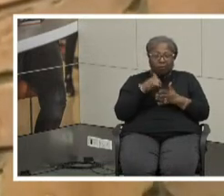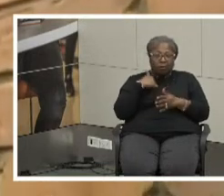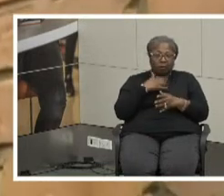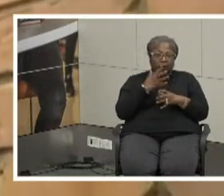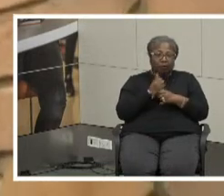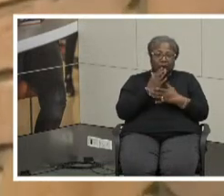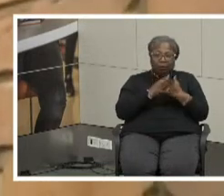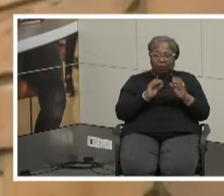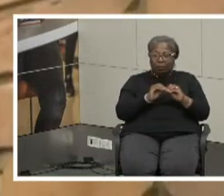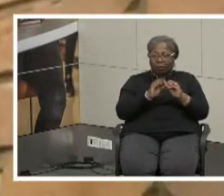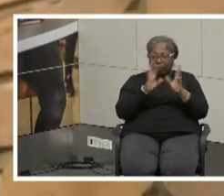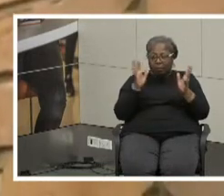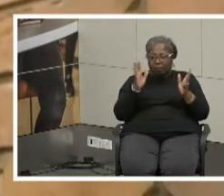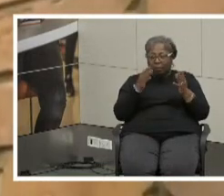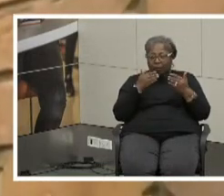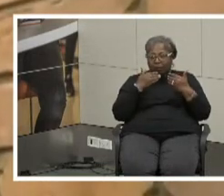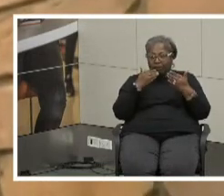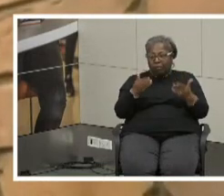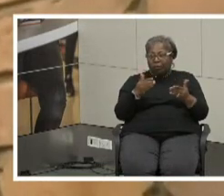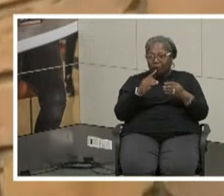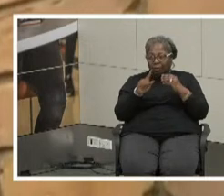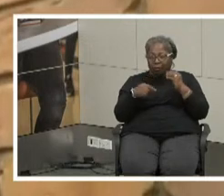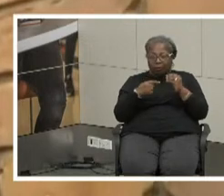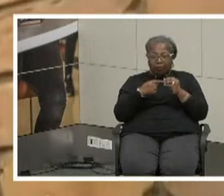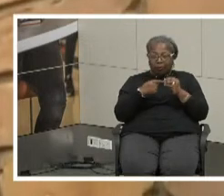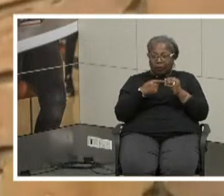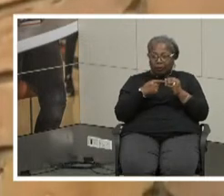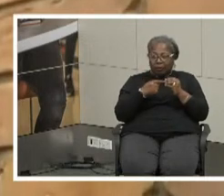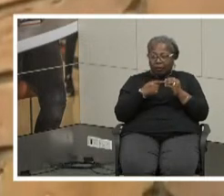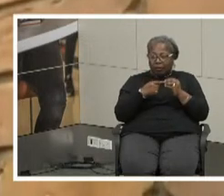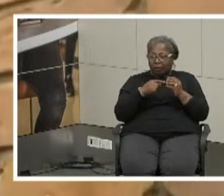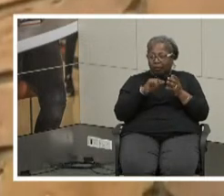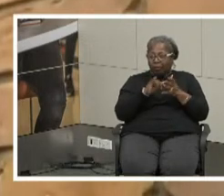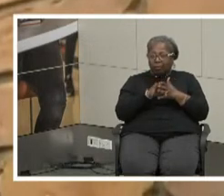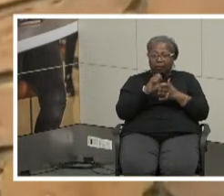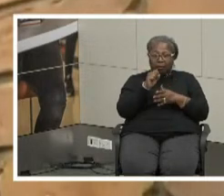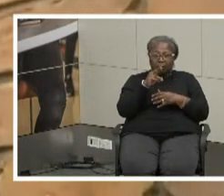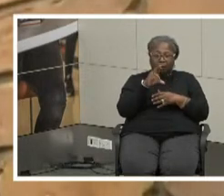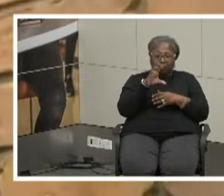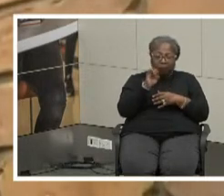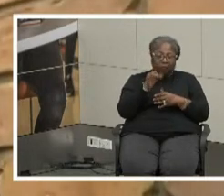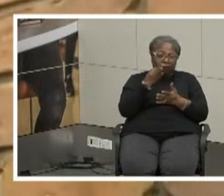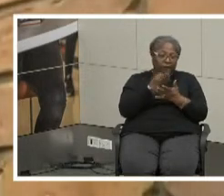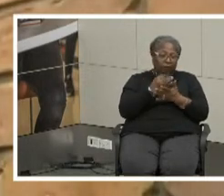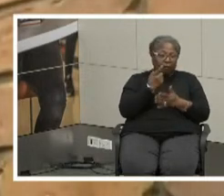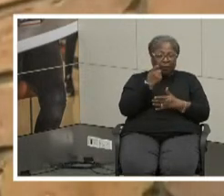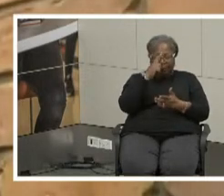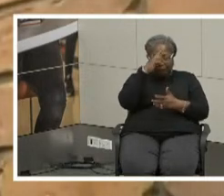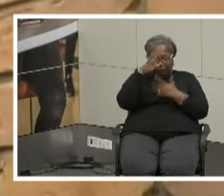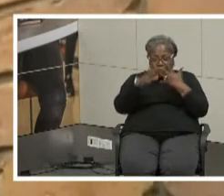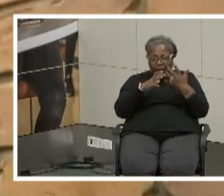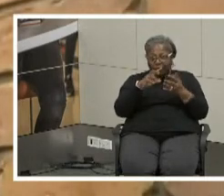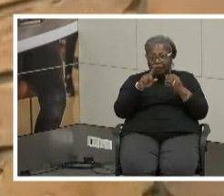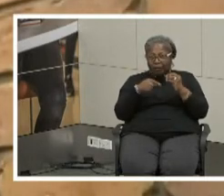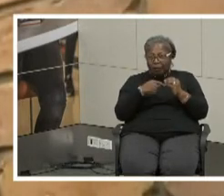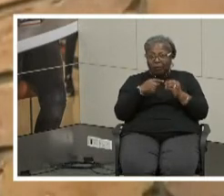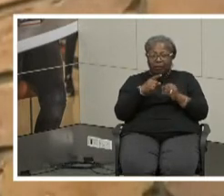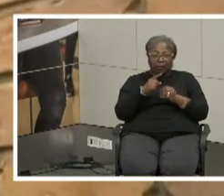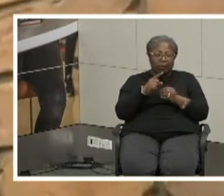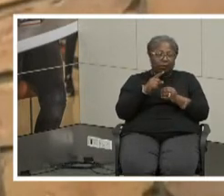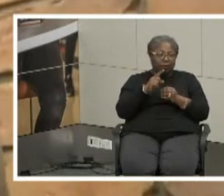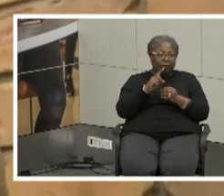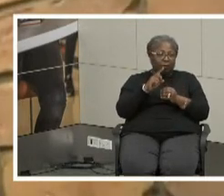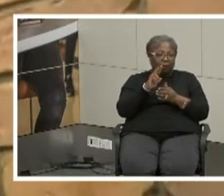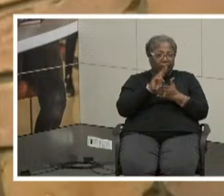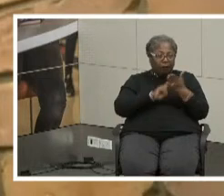some clarity uh going forward about um the source of funding because I'm a little confused about whether